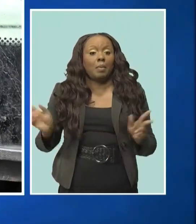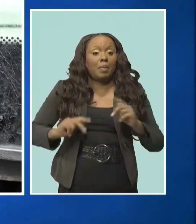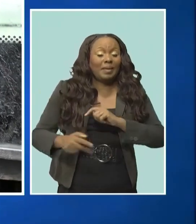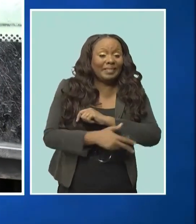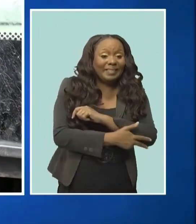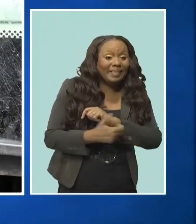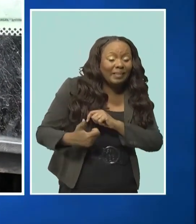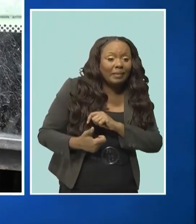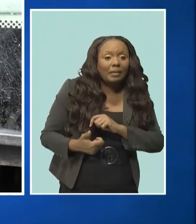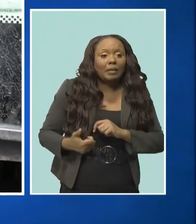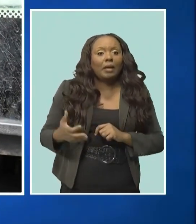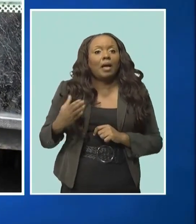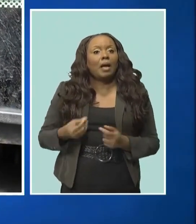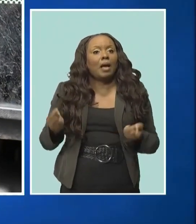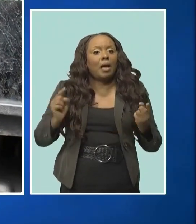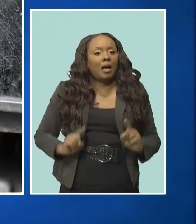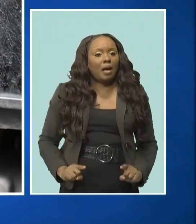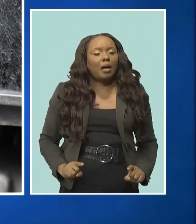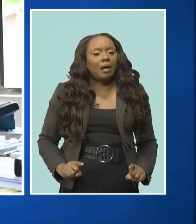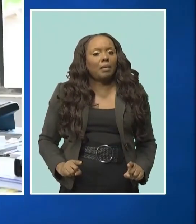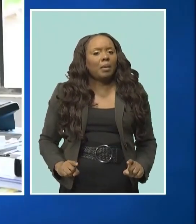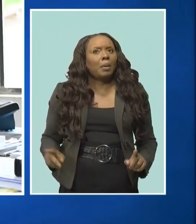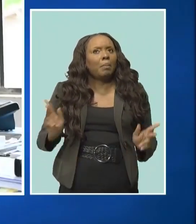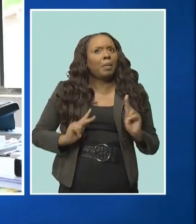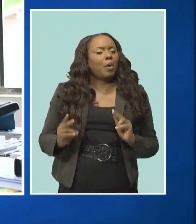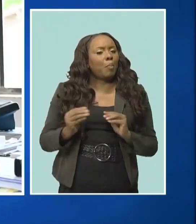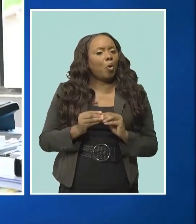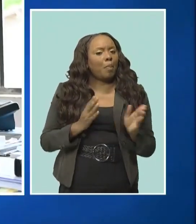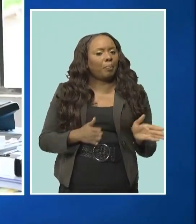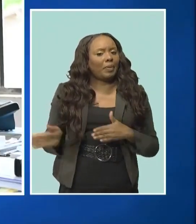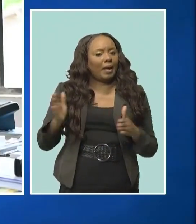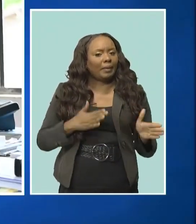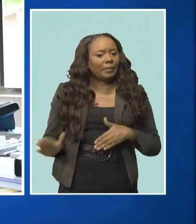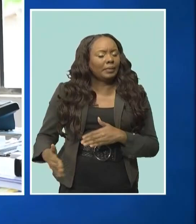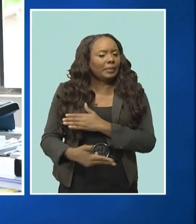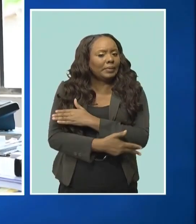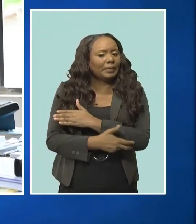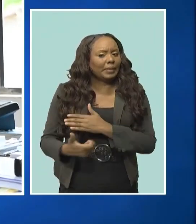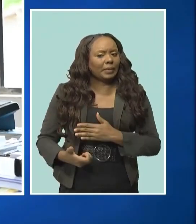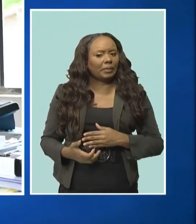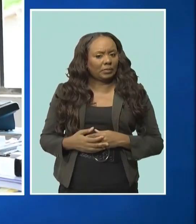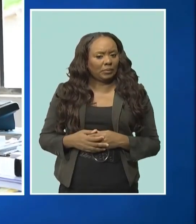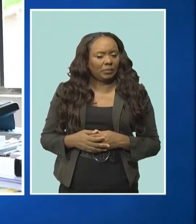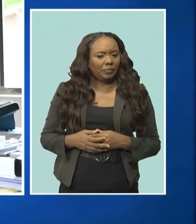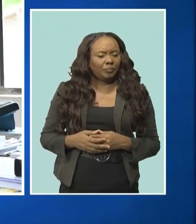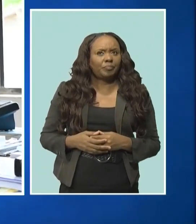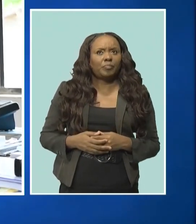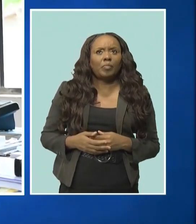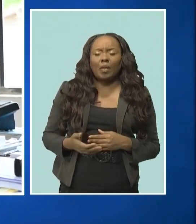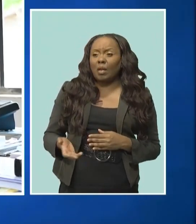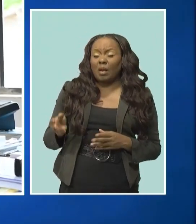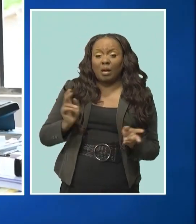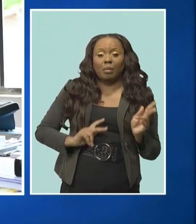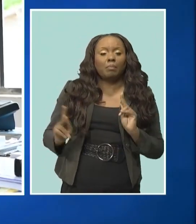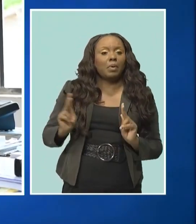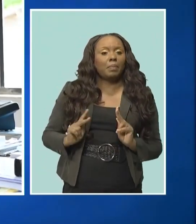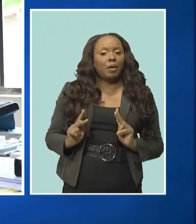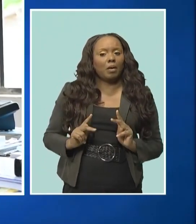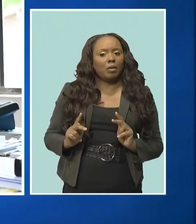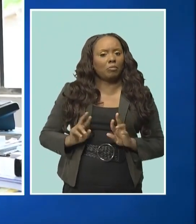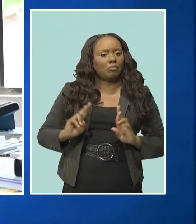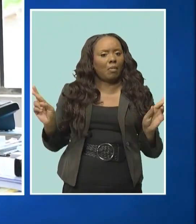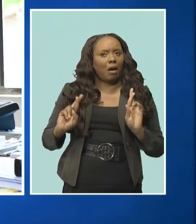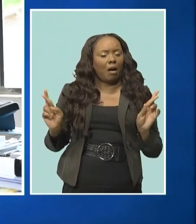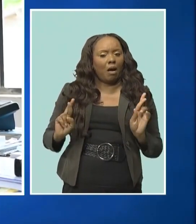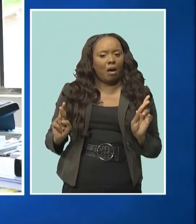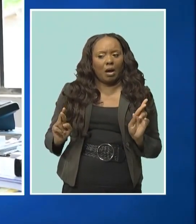increasing, but it's being done more efficiently. What we have seen and noticed that they're coming well prepared and armed,